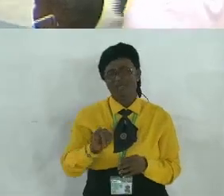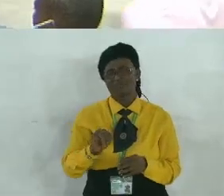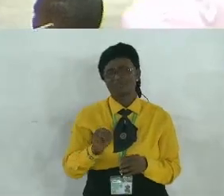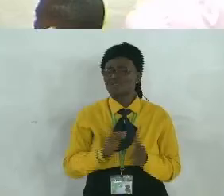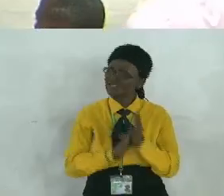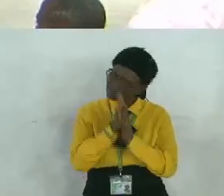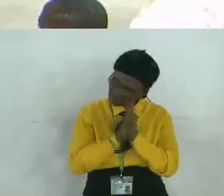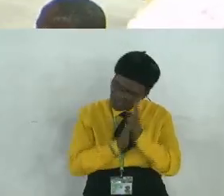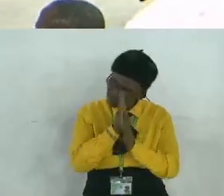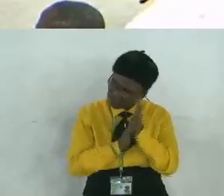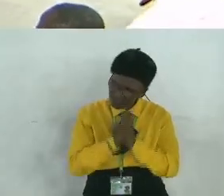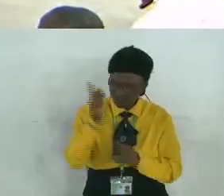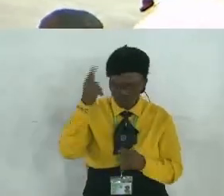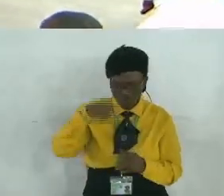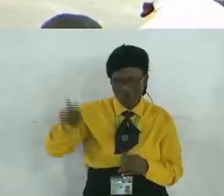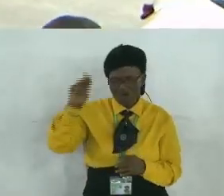Intercede for them, brethren.